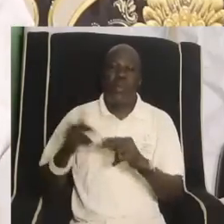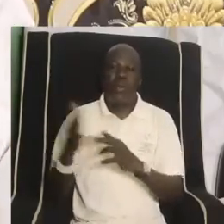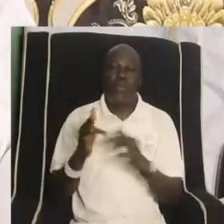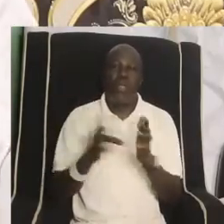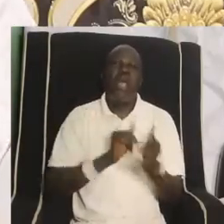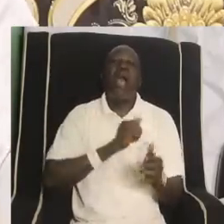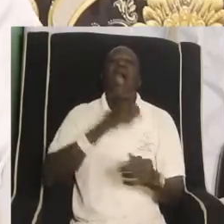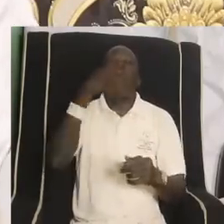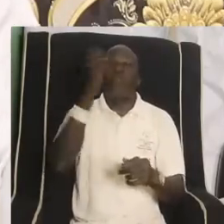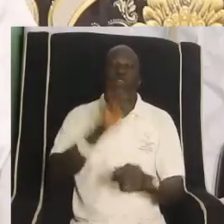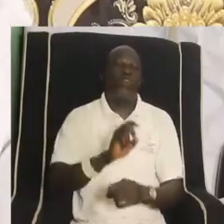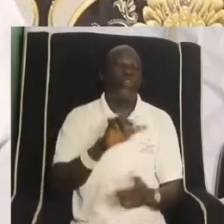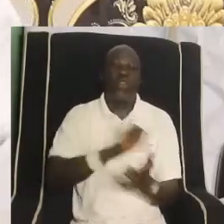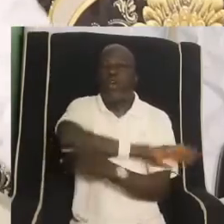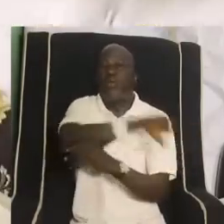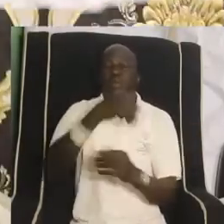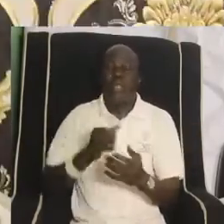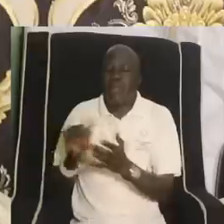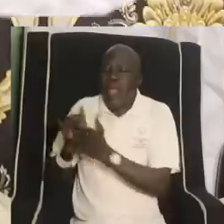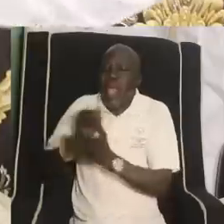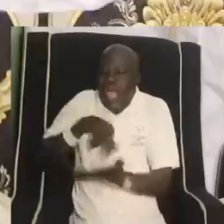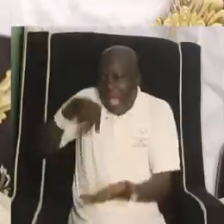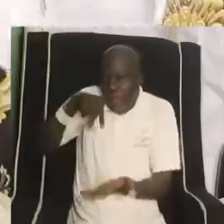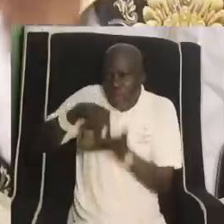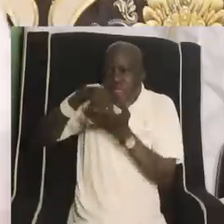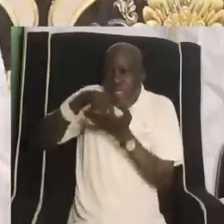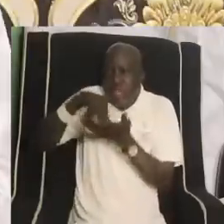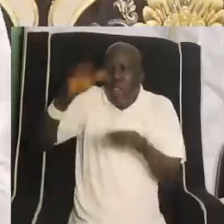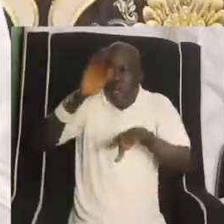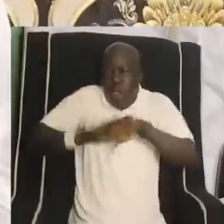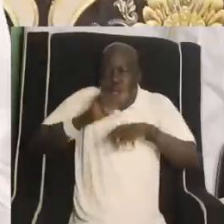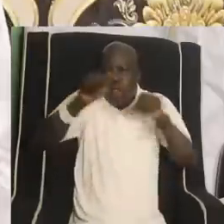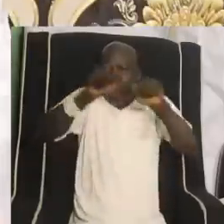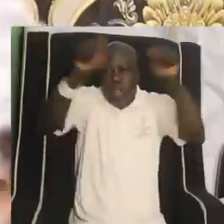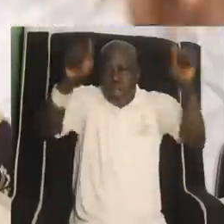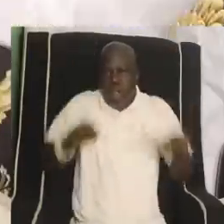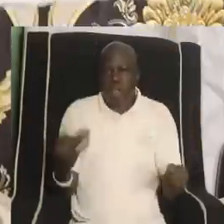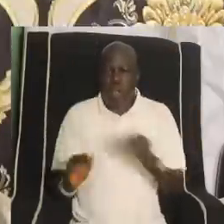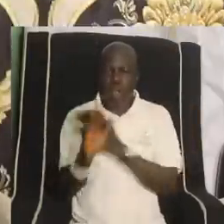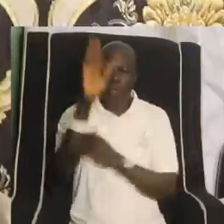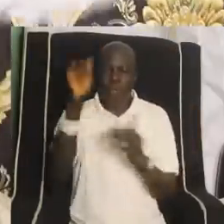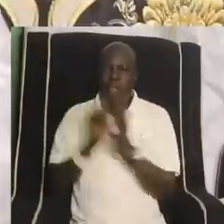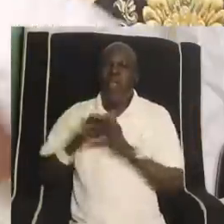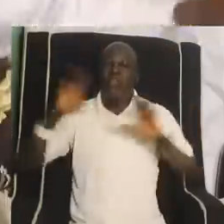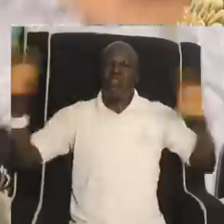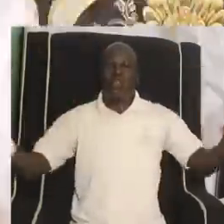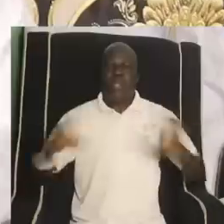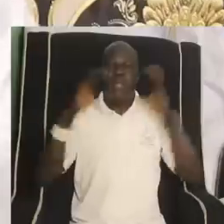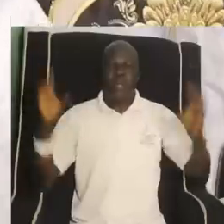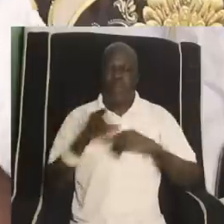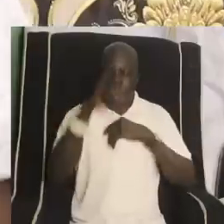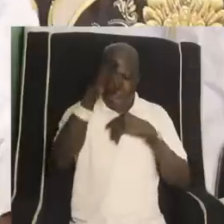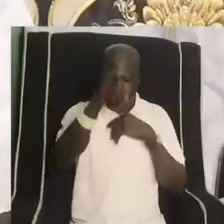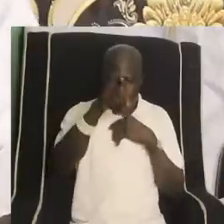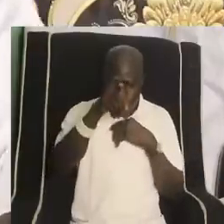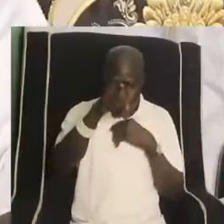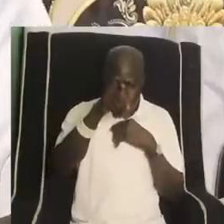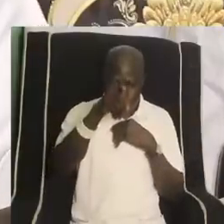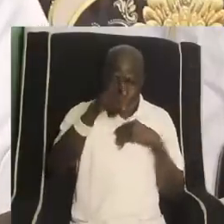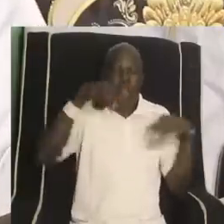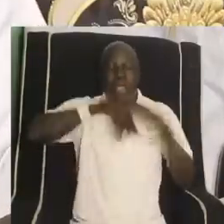Jesus Christ. I authorize that suggest. I stand on the ark of covenant. You'll